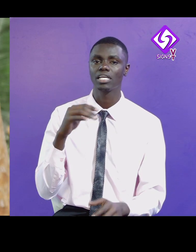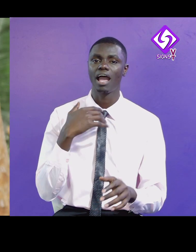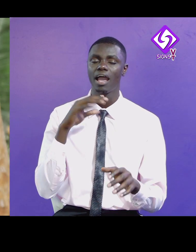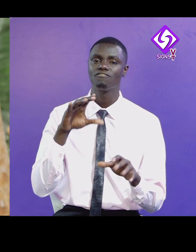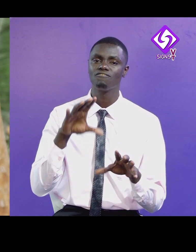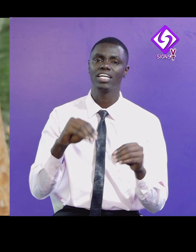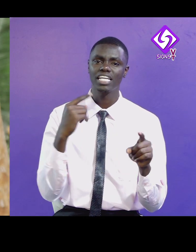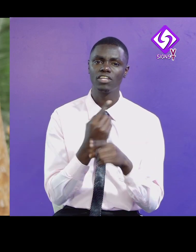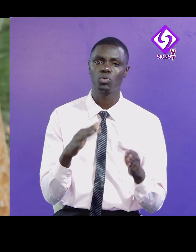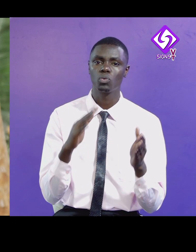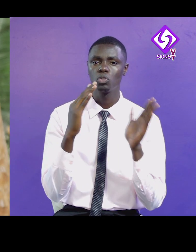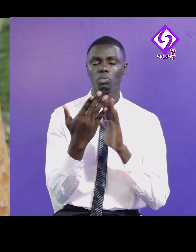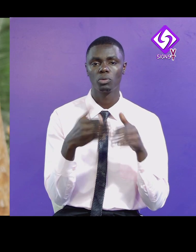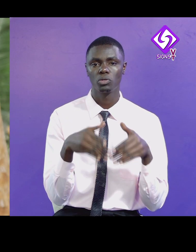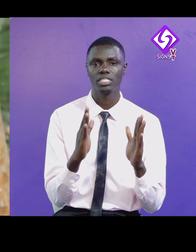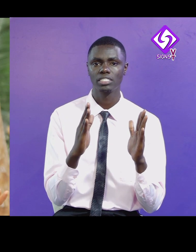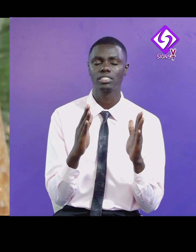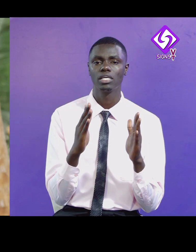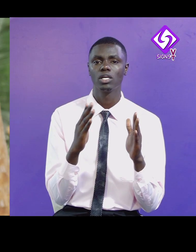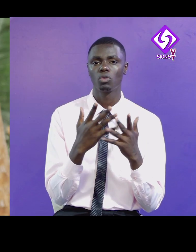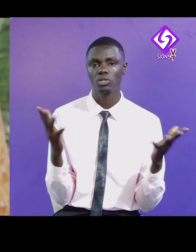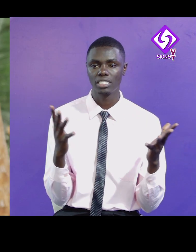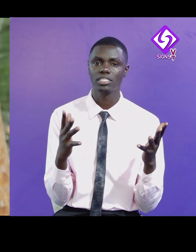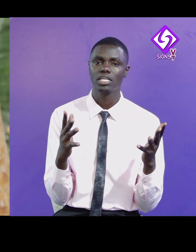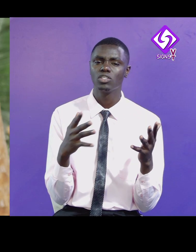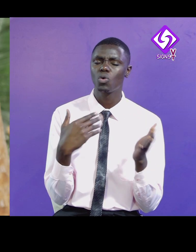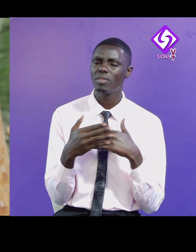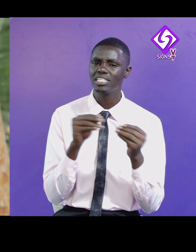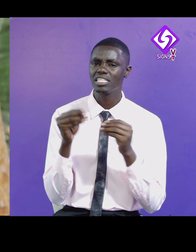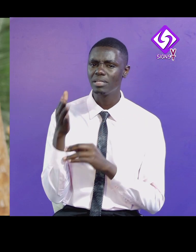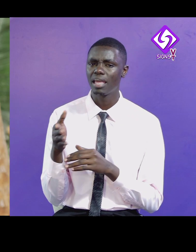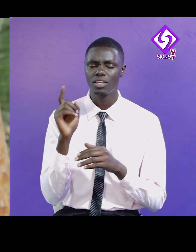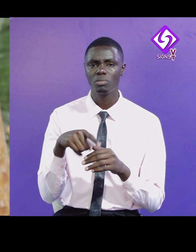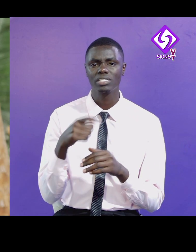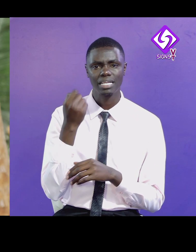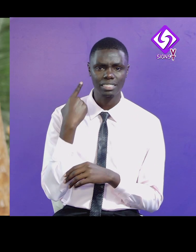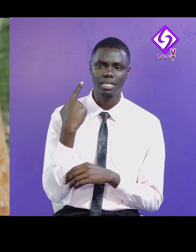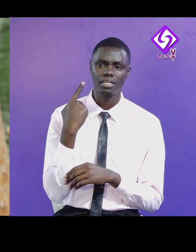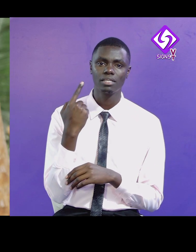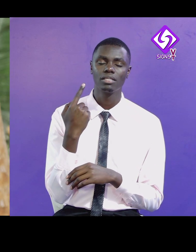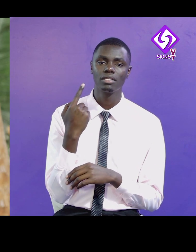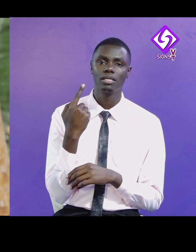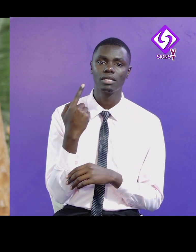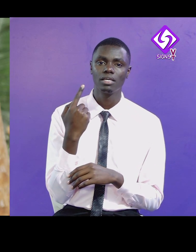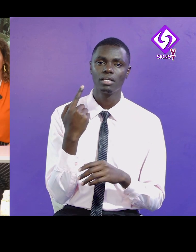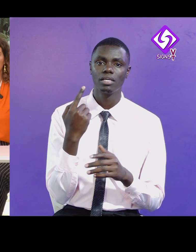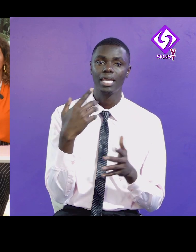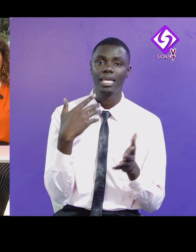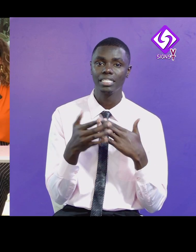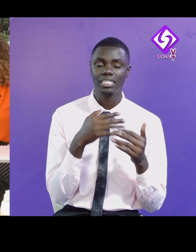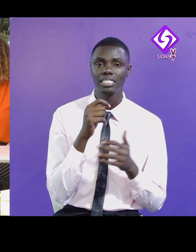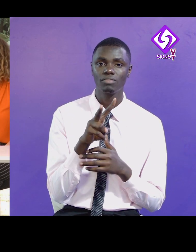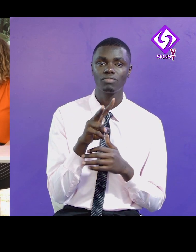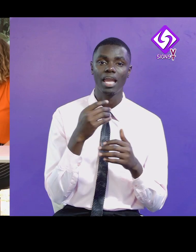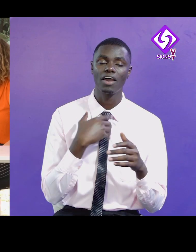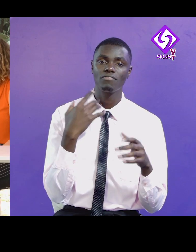things. So there's always a way, no matter the disability. It's just understanding that and working alongside people with